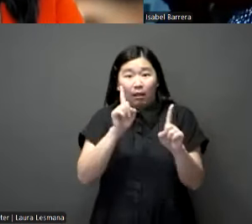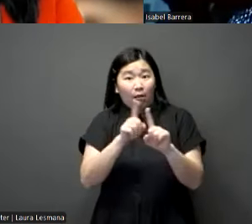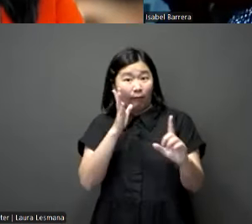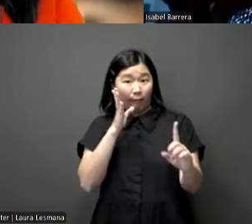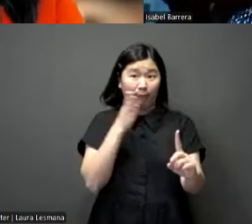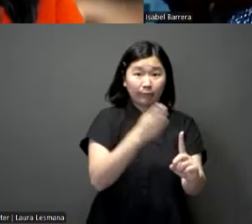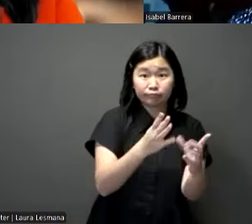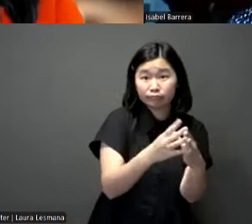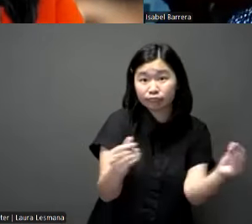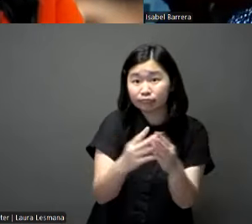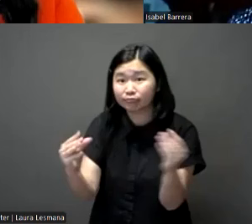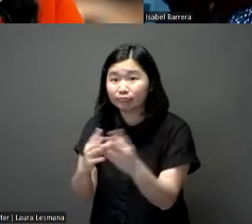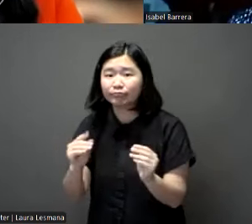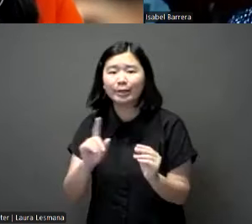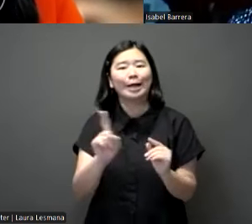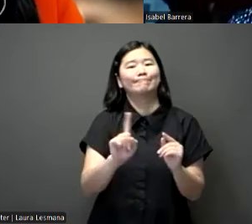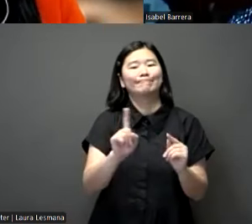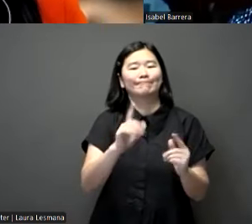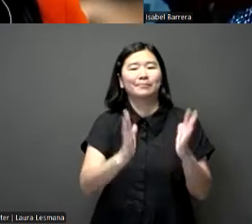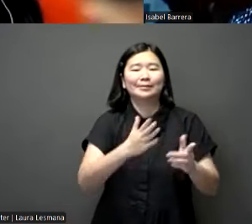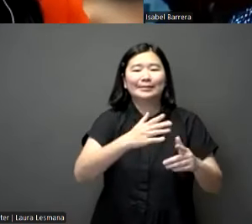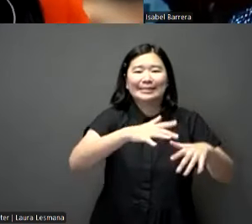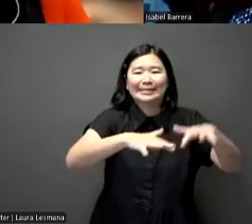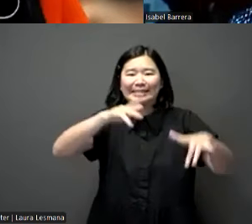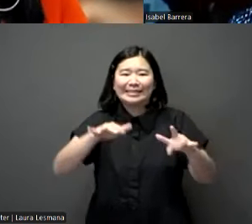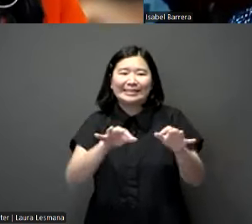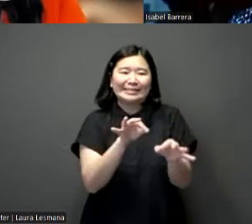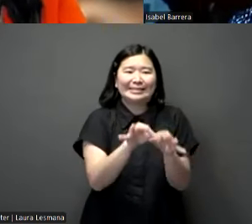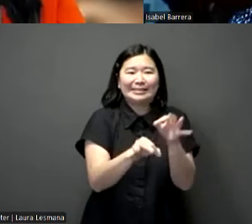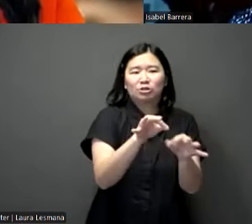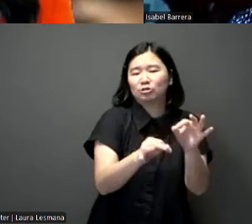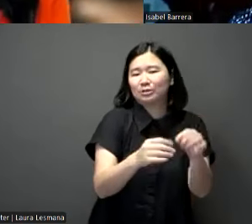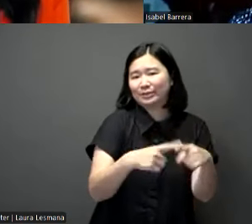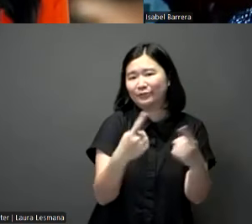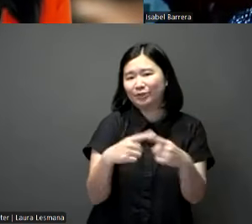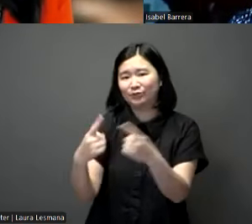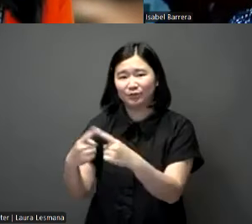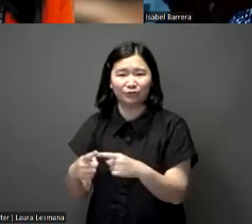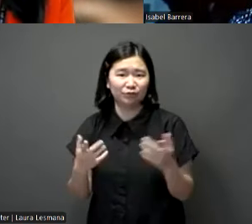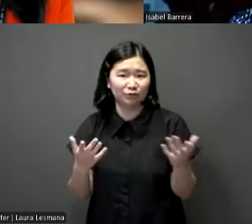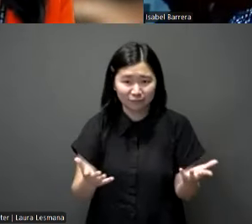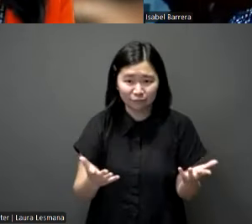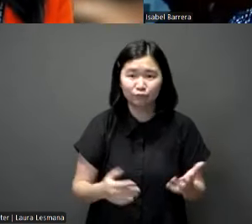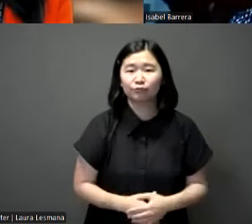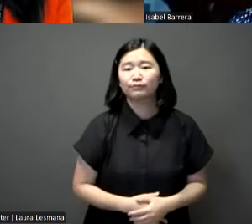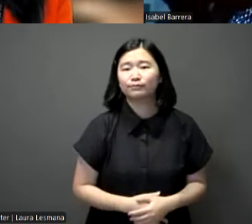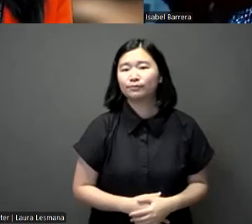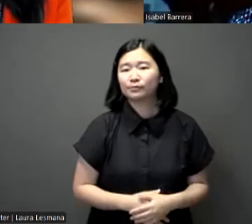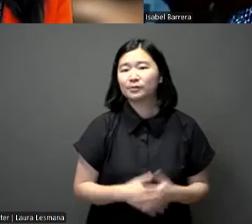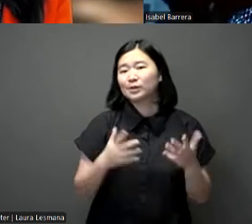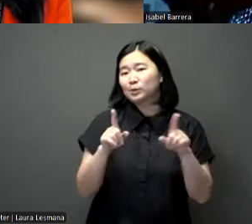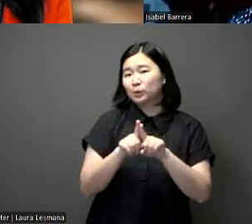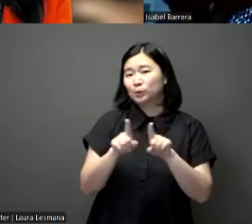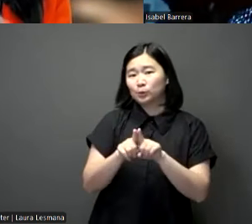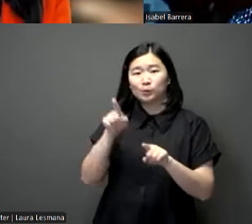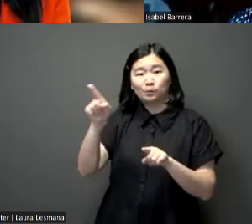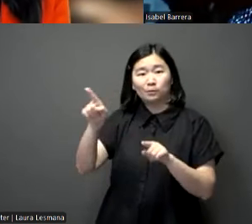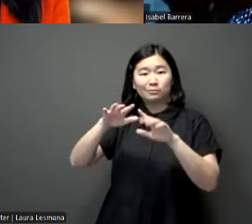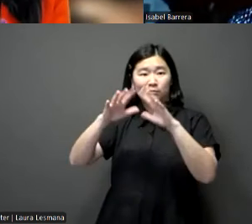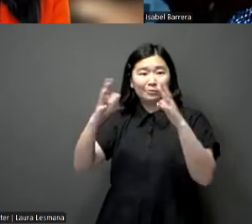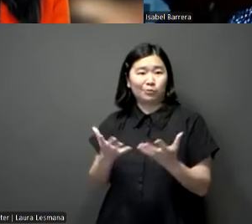to come up with the numbers that the World Health Organization is asking for us. I'd like to add to